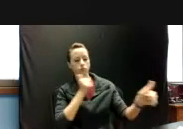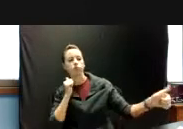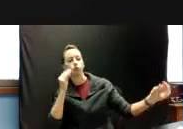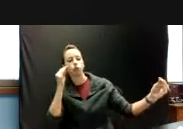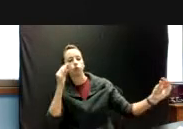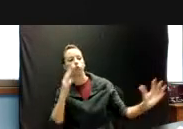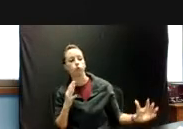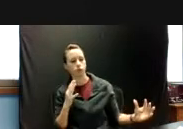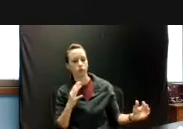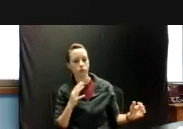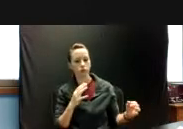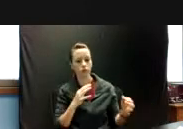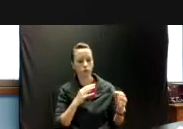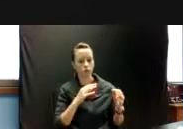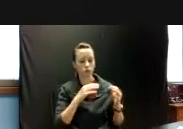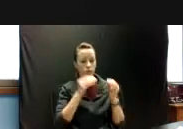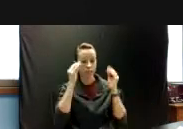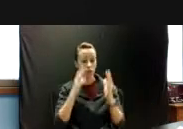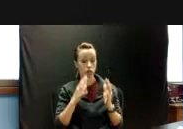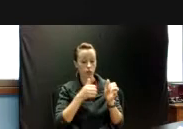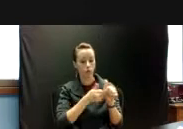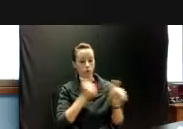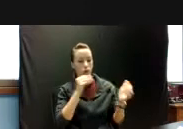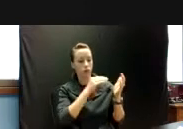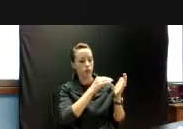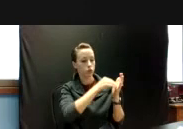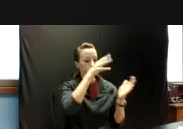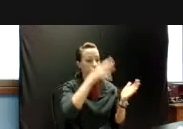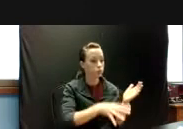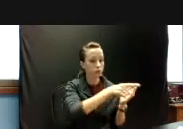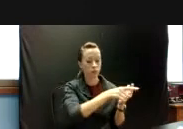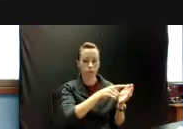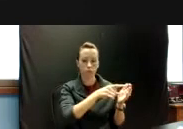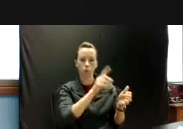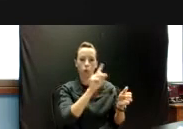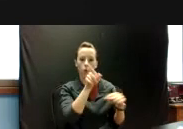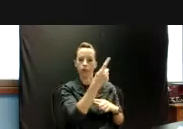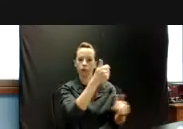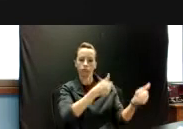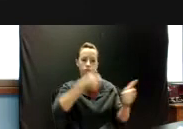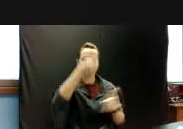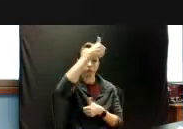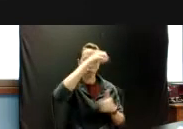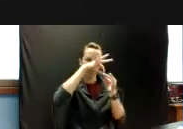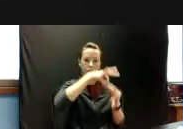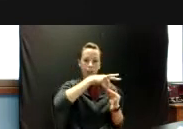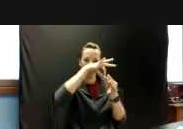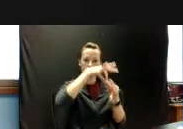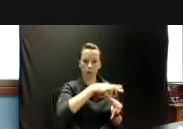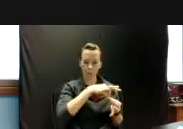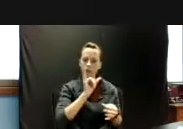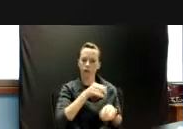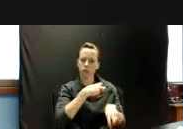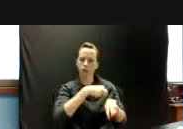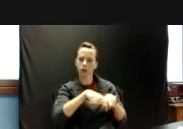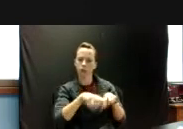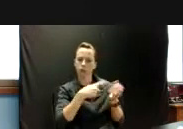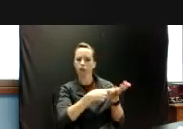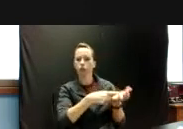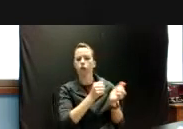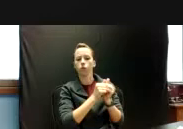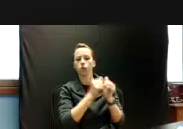them strictly as a superior and nothing else. Like it's hard to talk about that with